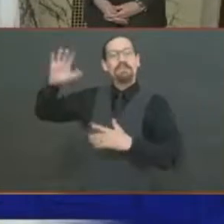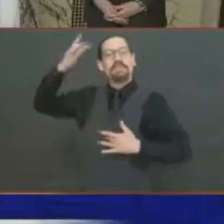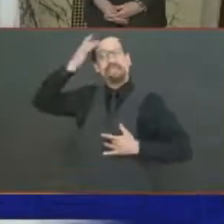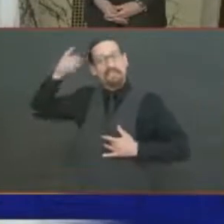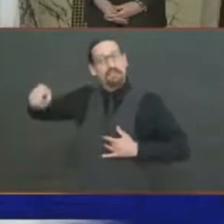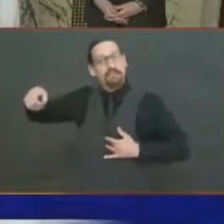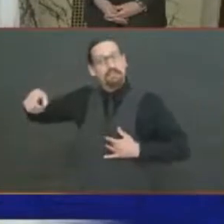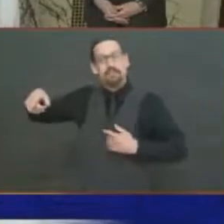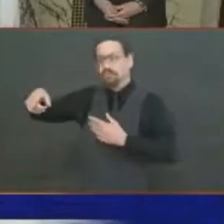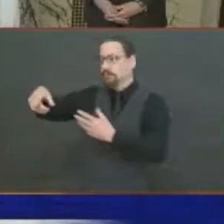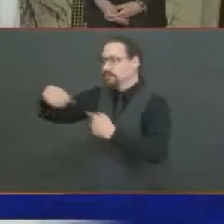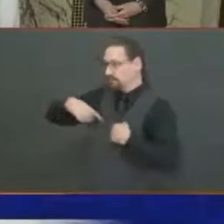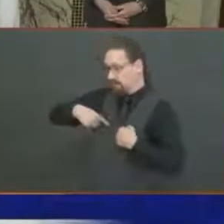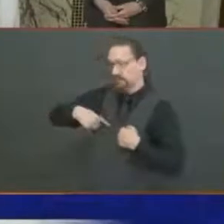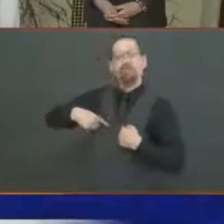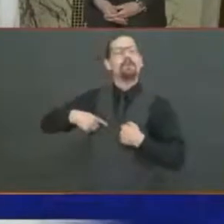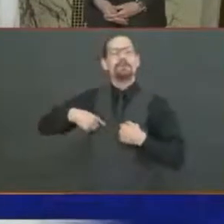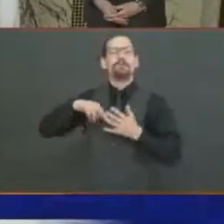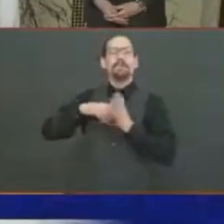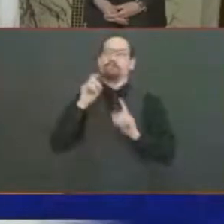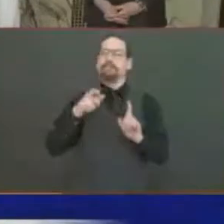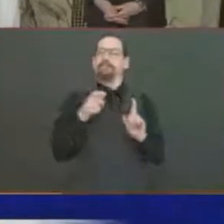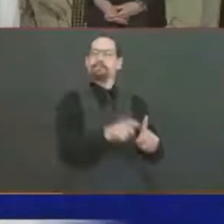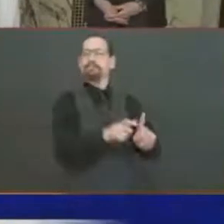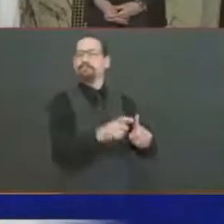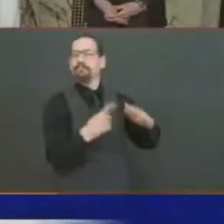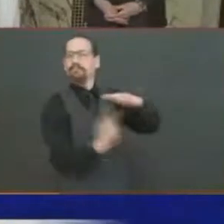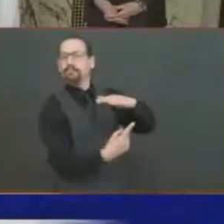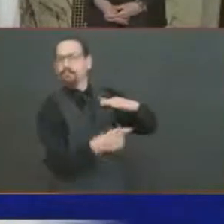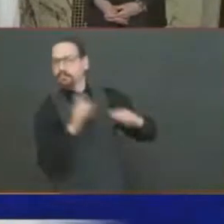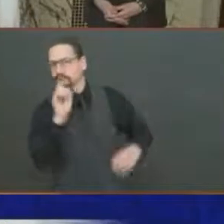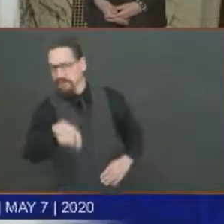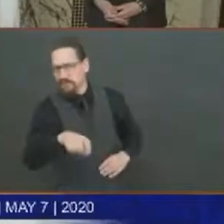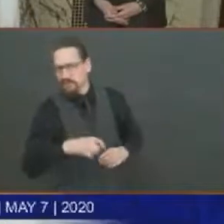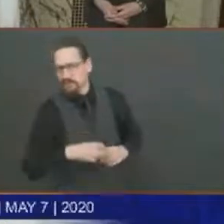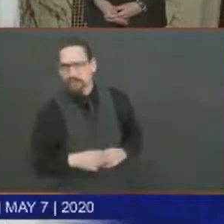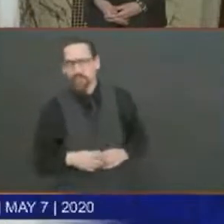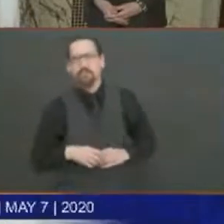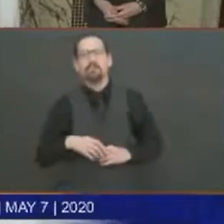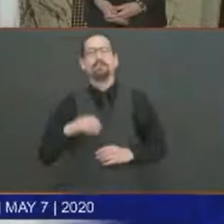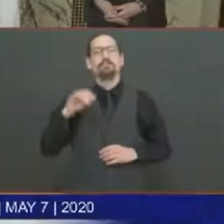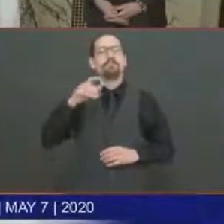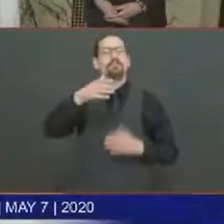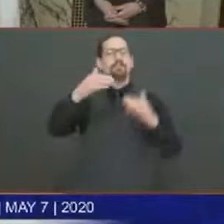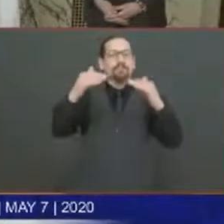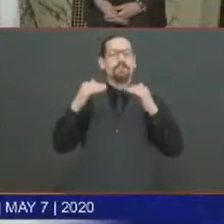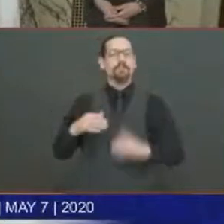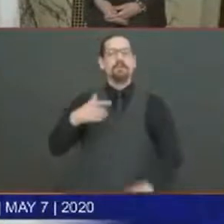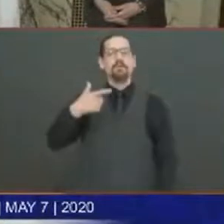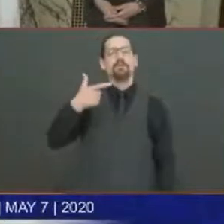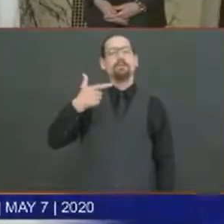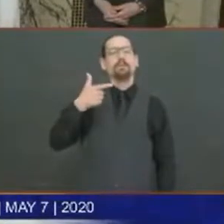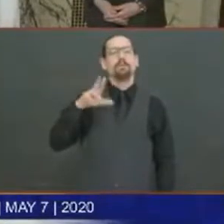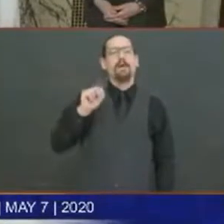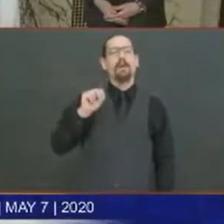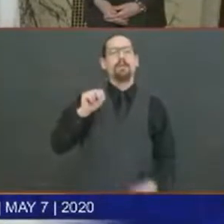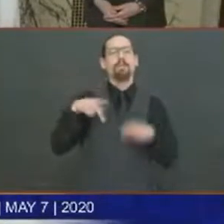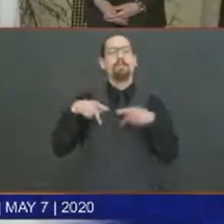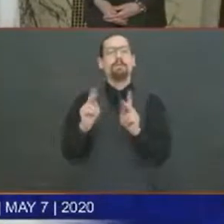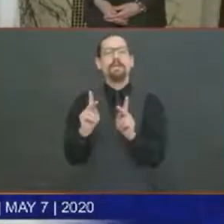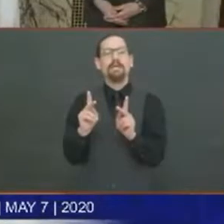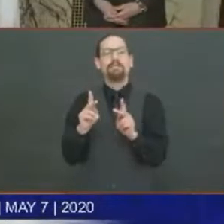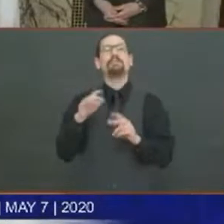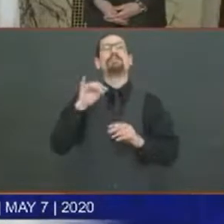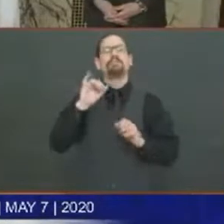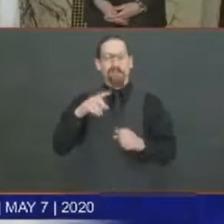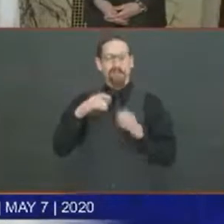With respect to gun permits, I'm also extending that order until June 5th. In keeping with the request from the Rhode Island Police